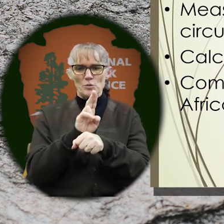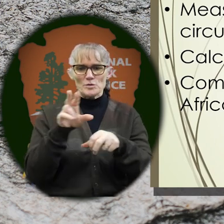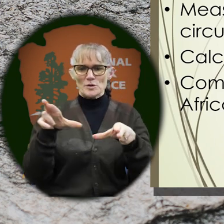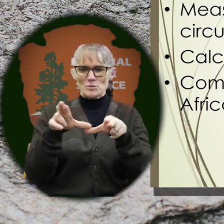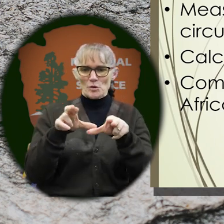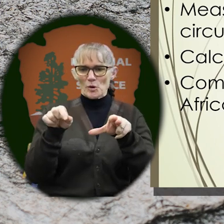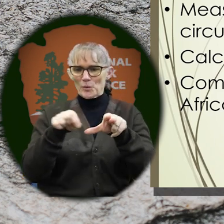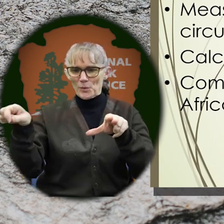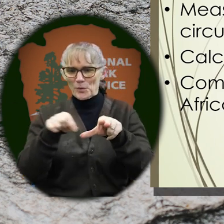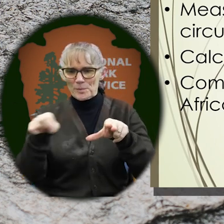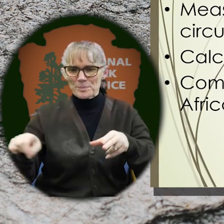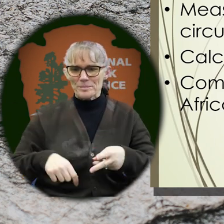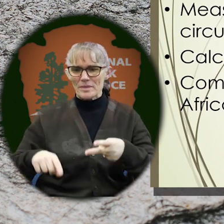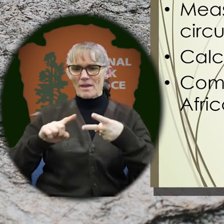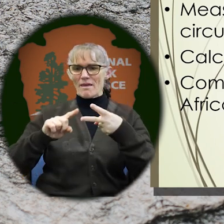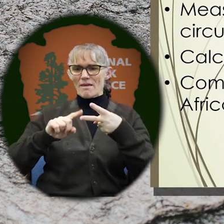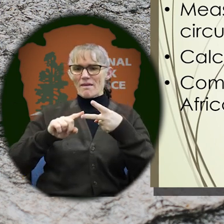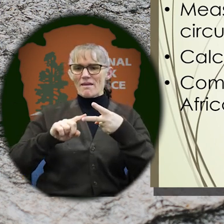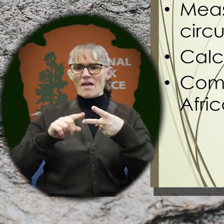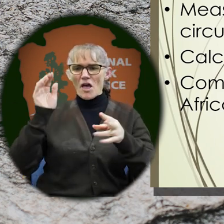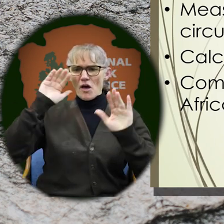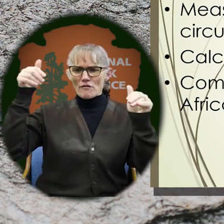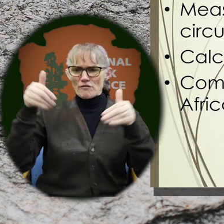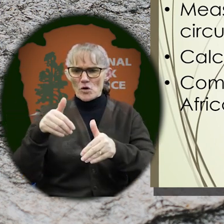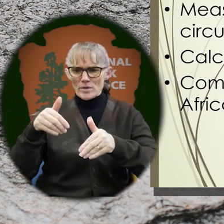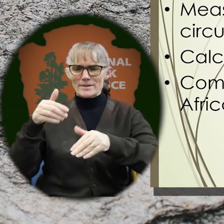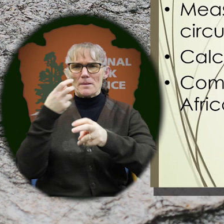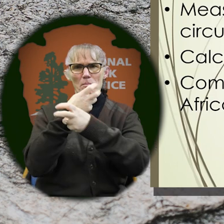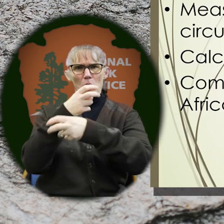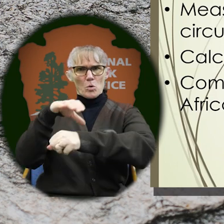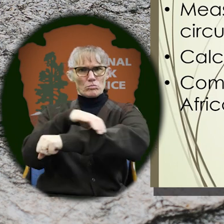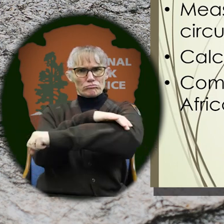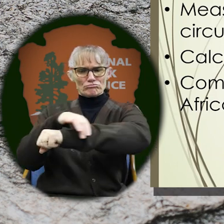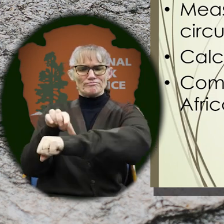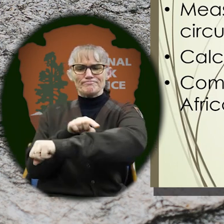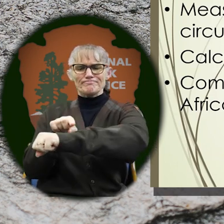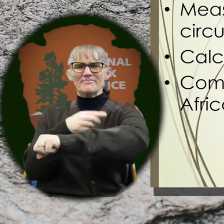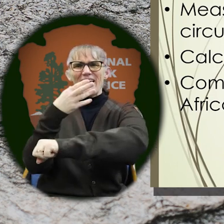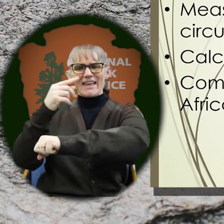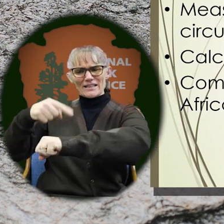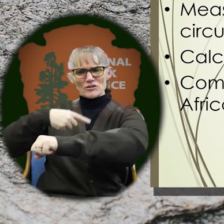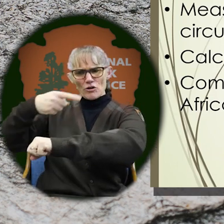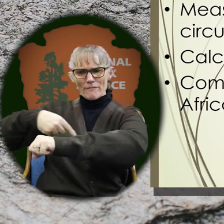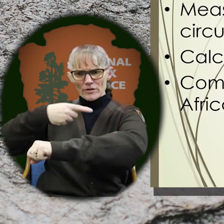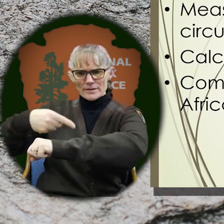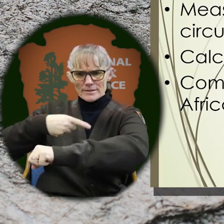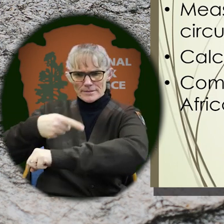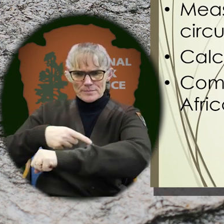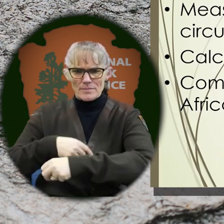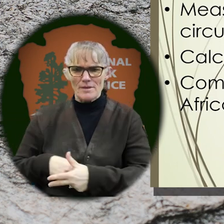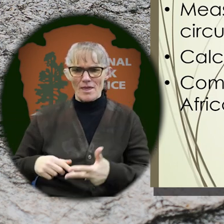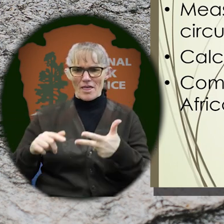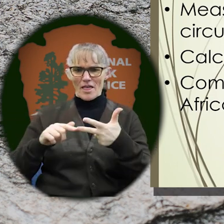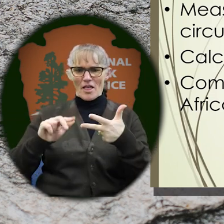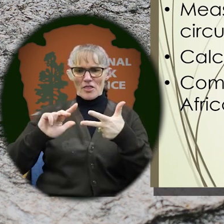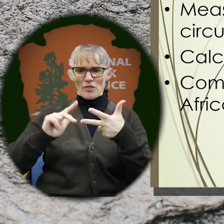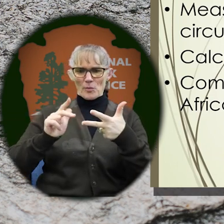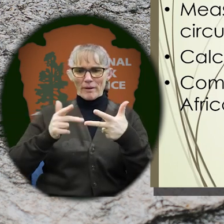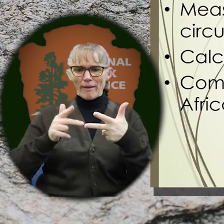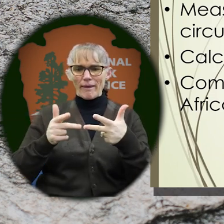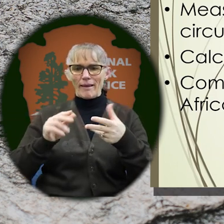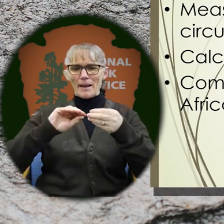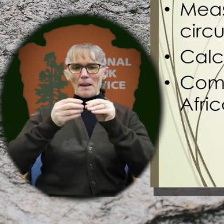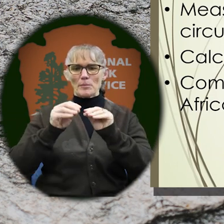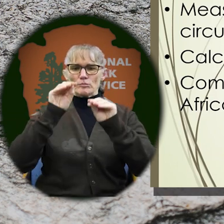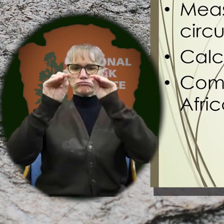as well as the shaft circumference of the limb bones. And I then used XL and PAST